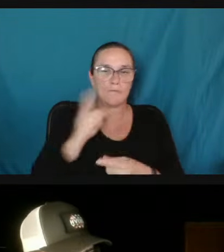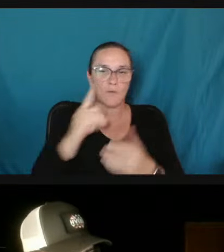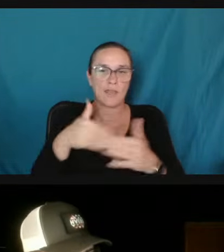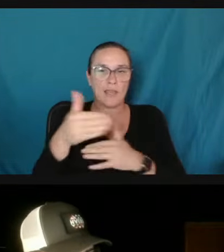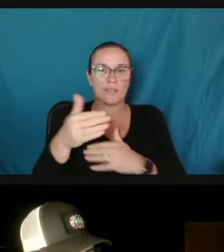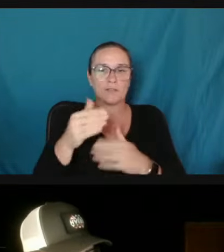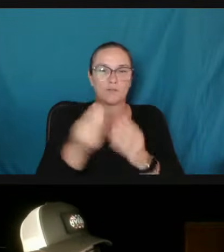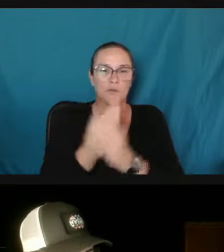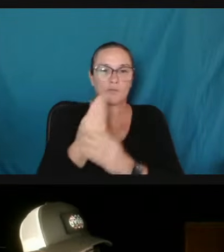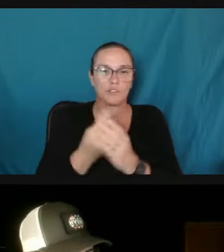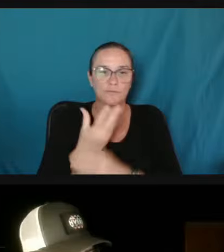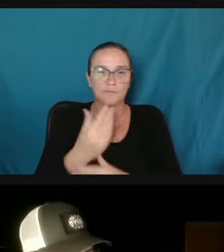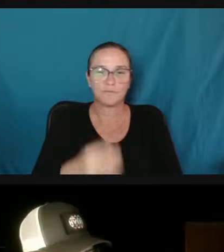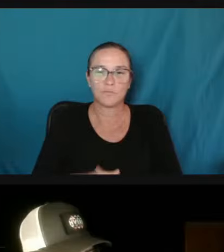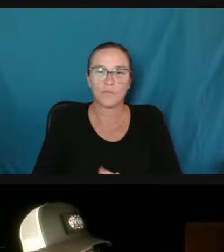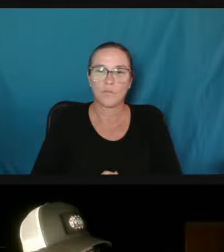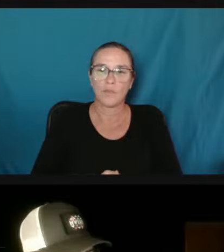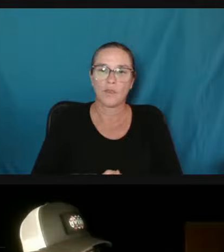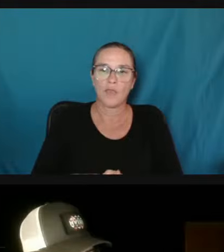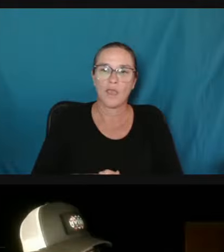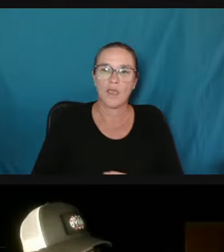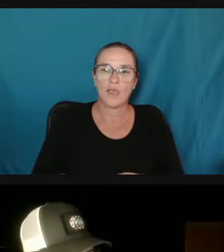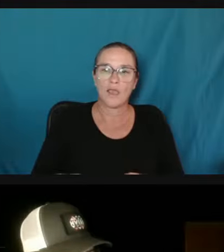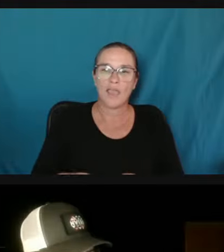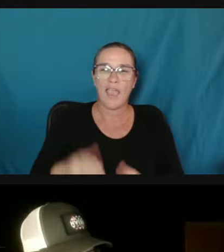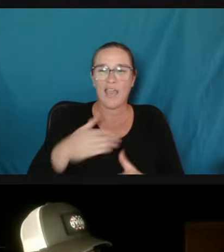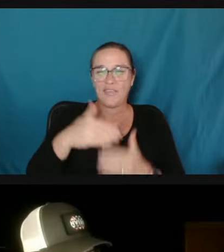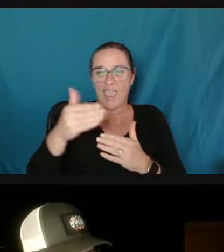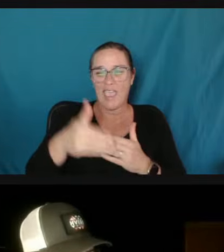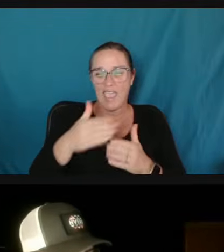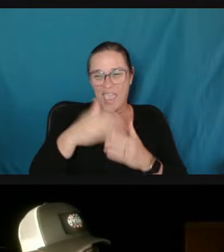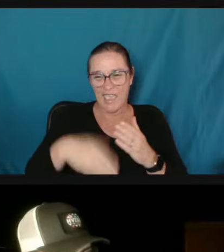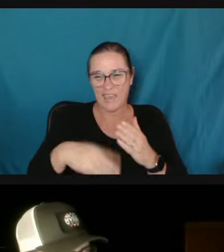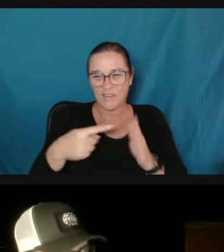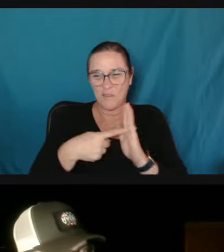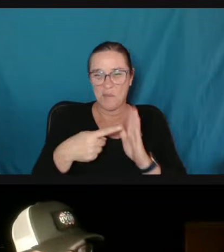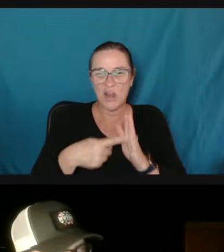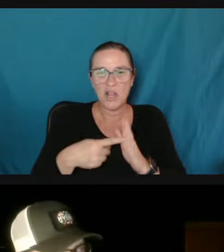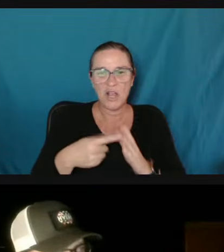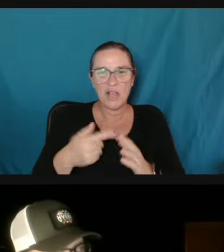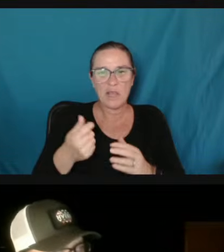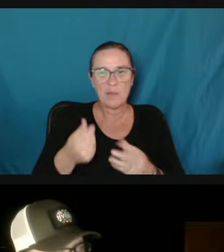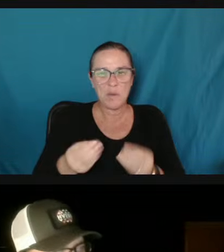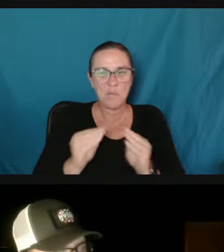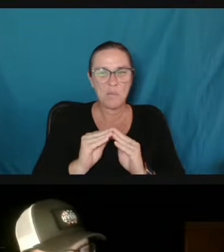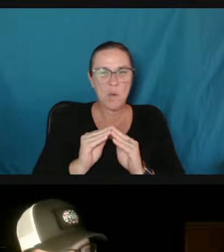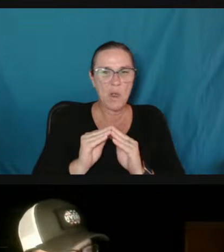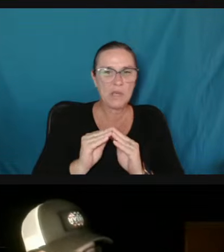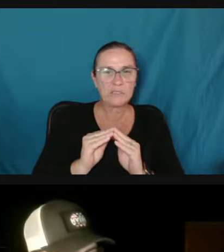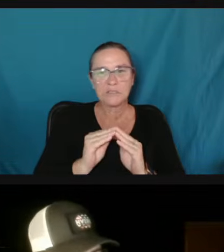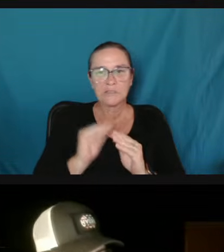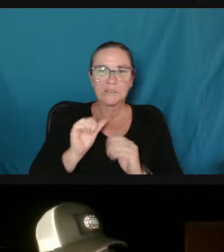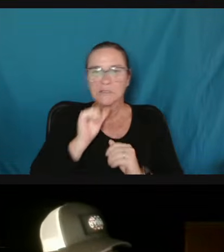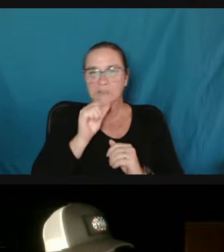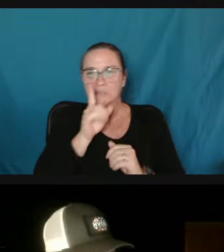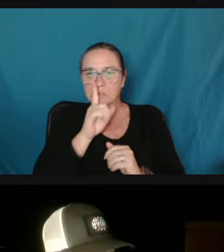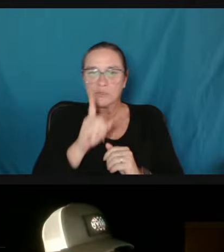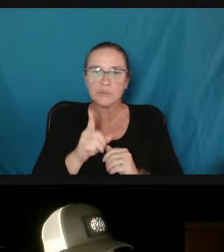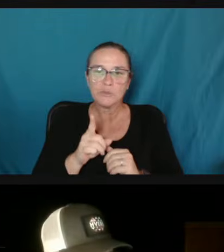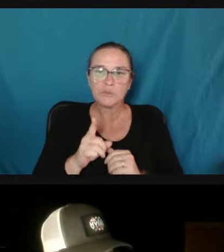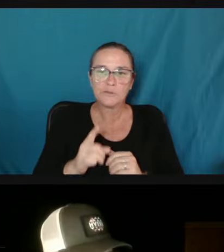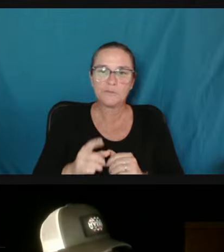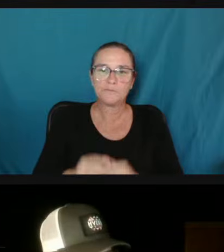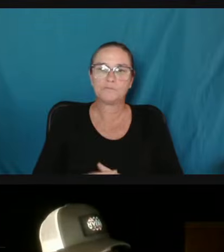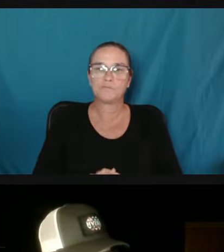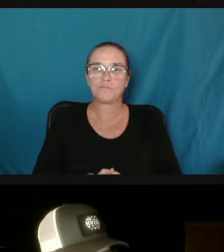So there is more uncertainty towards the end of the model there, but hopefully that comes towards the